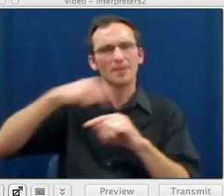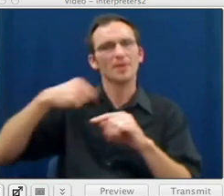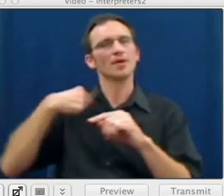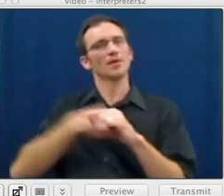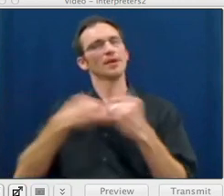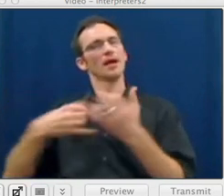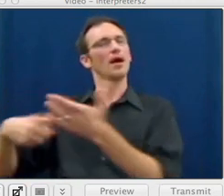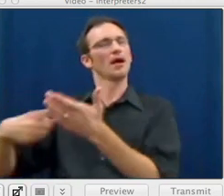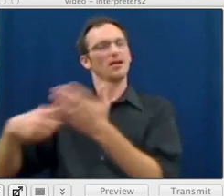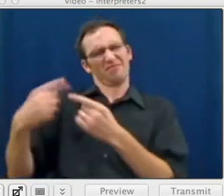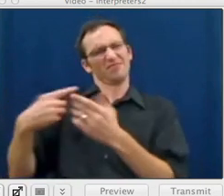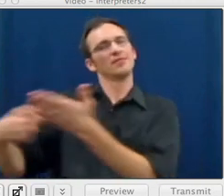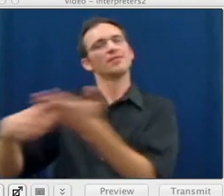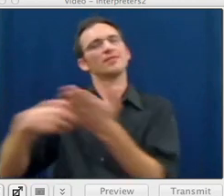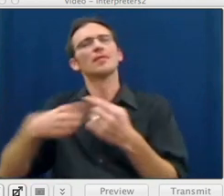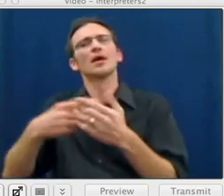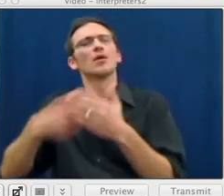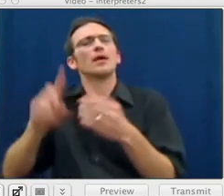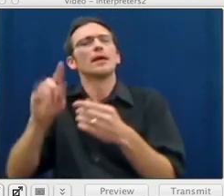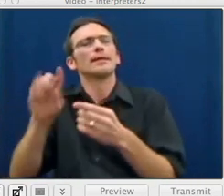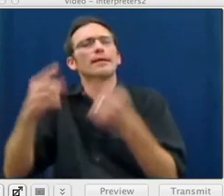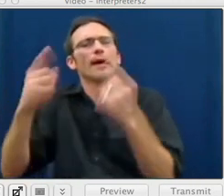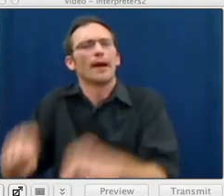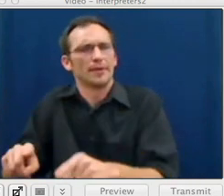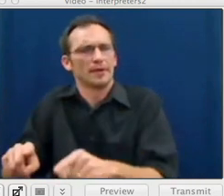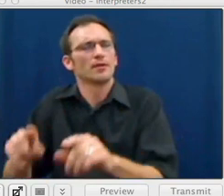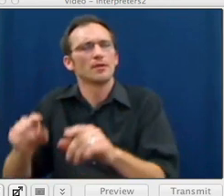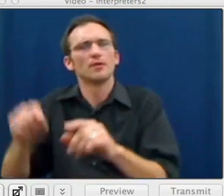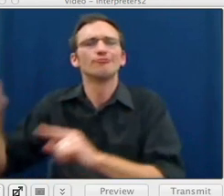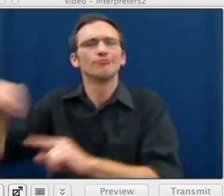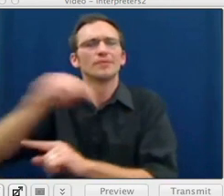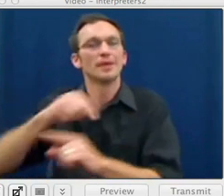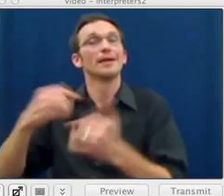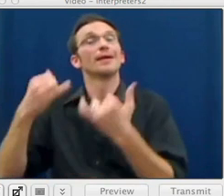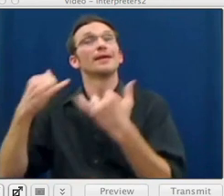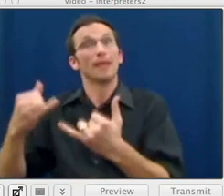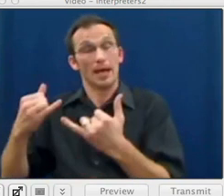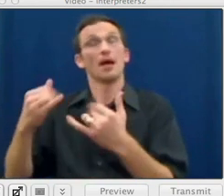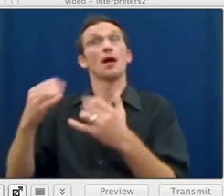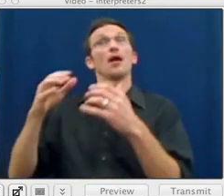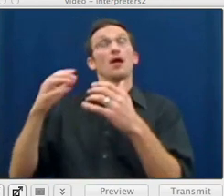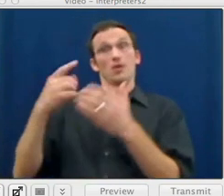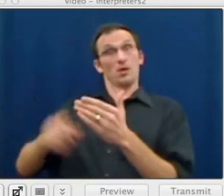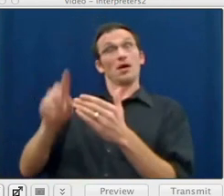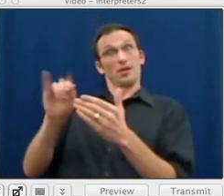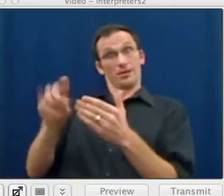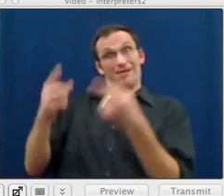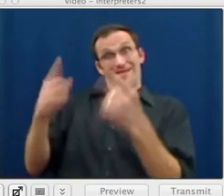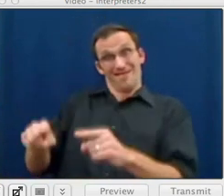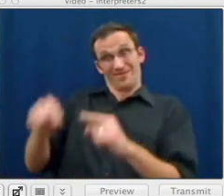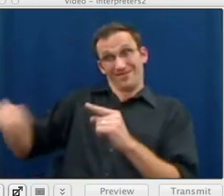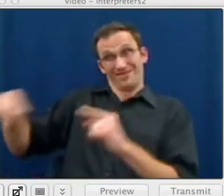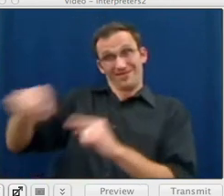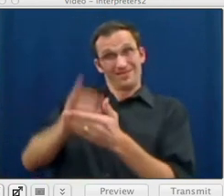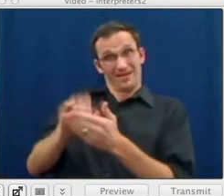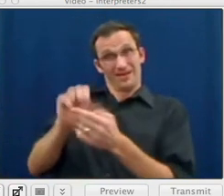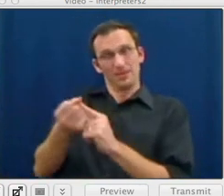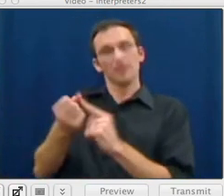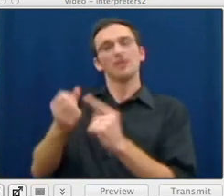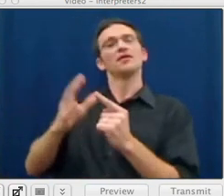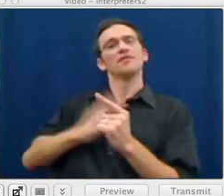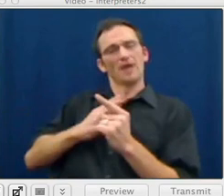happen. Now becomes the opportunity for analysis of what did happen, but also the suggestion of other things that could